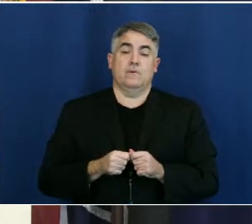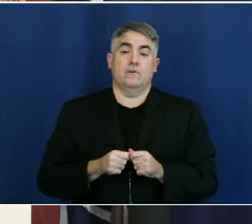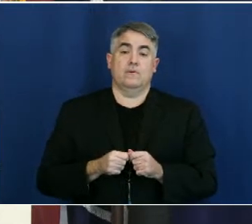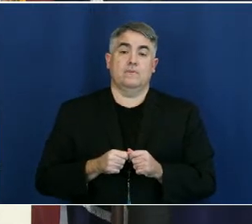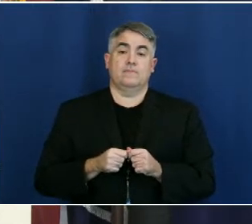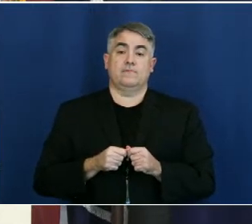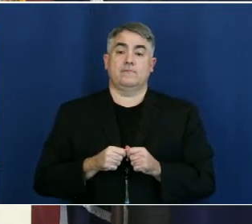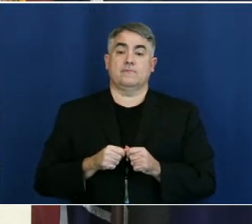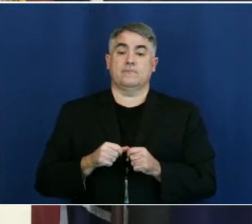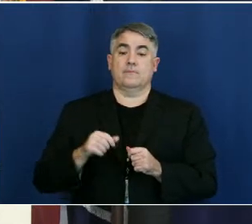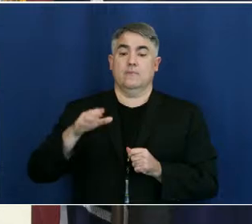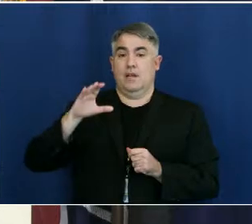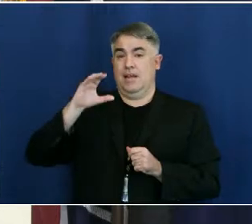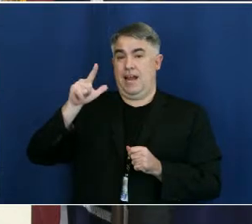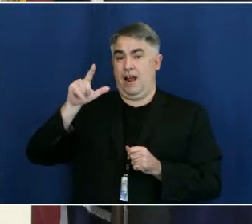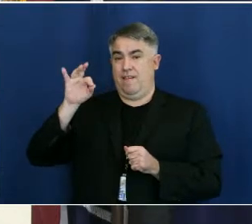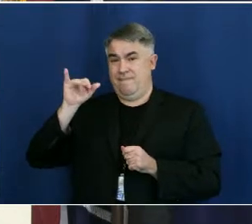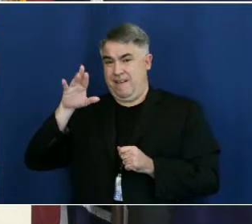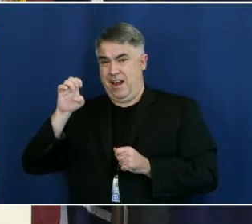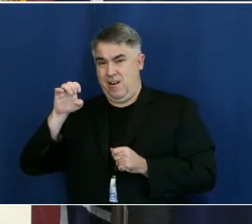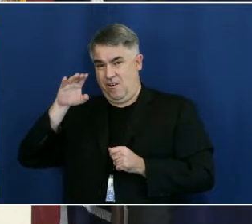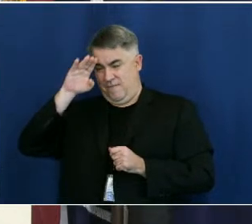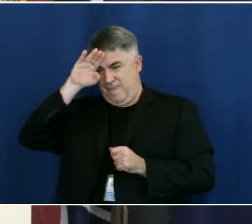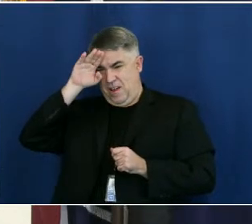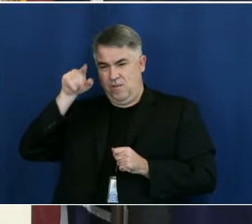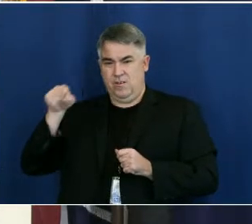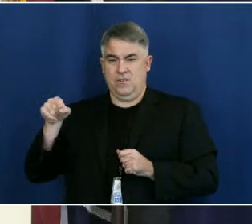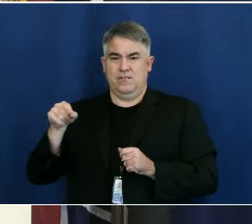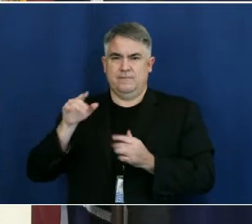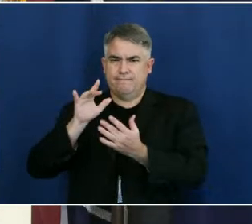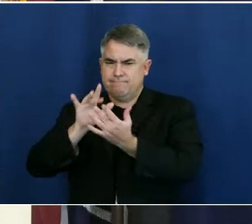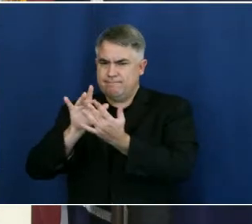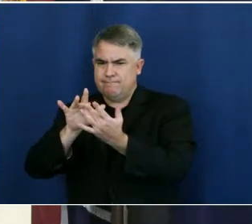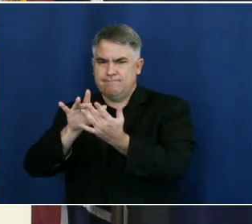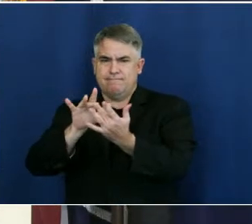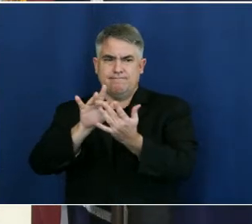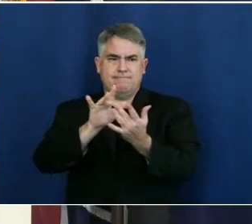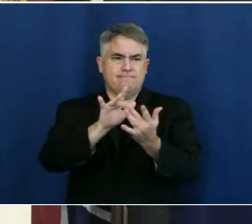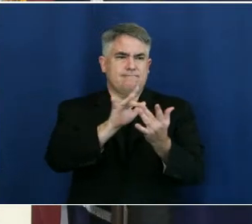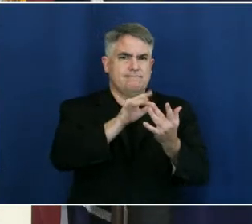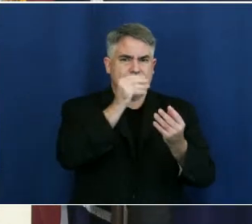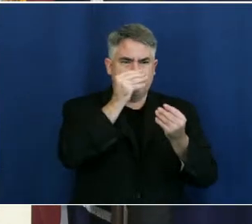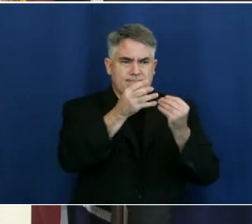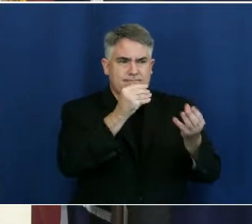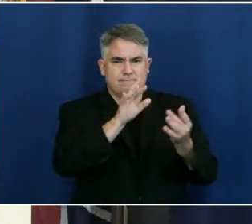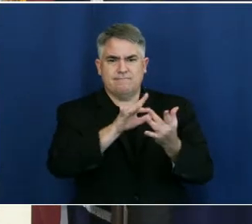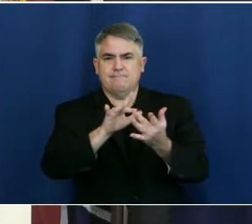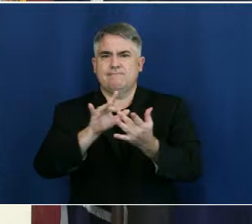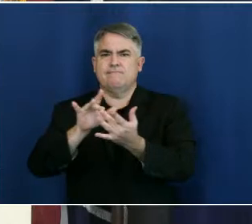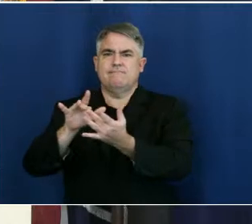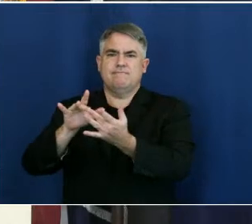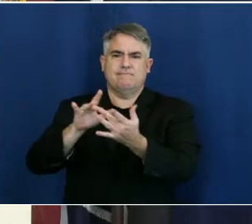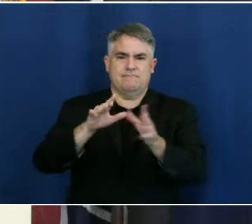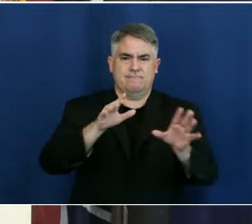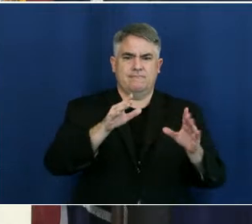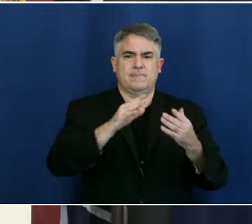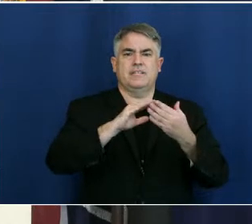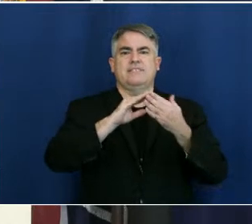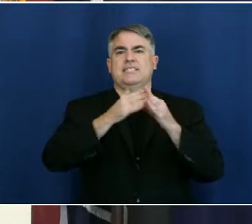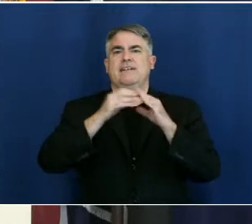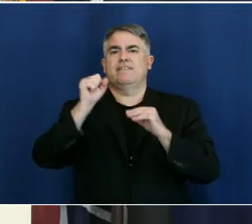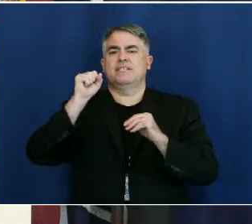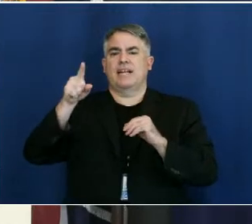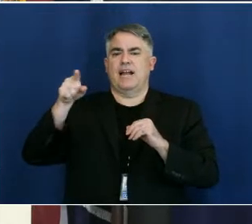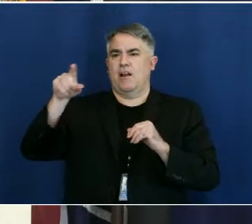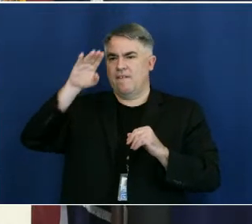FIRE Operation Collaboration, a joint effort of multiple fire agencies, some work that the City of San Diego Fire Department is in the process